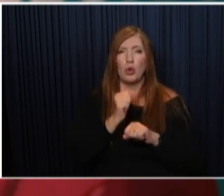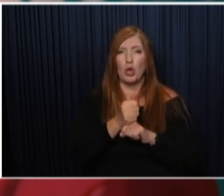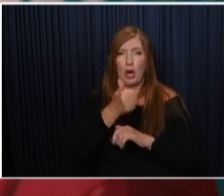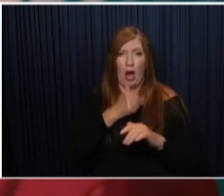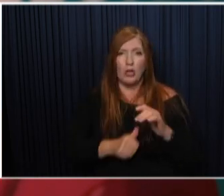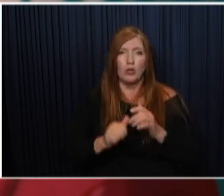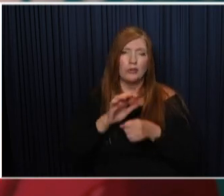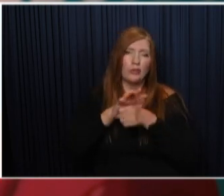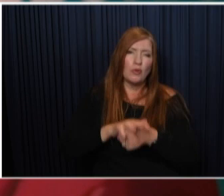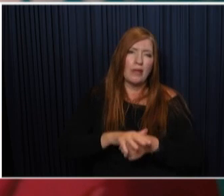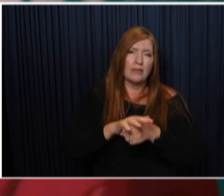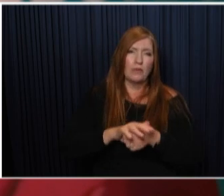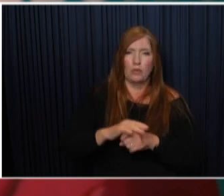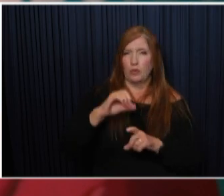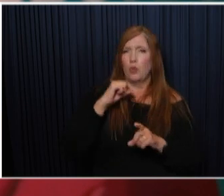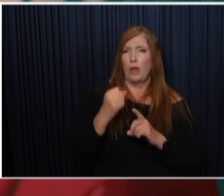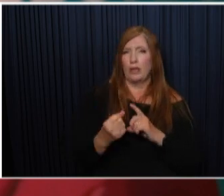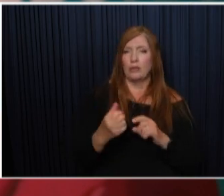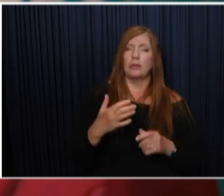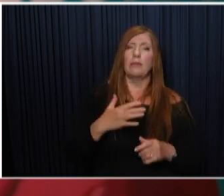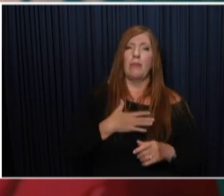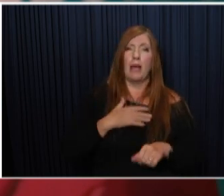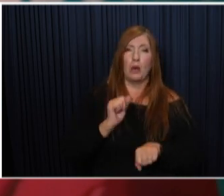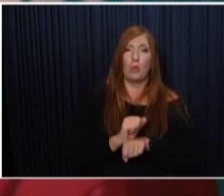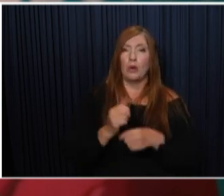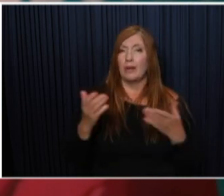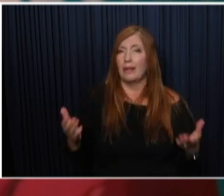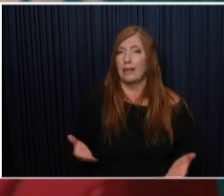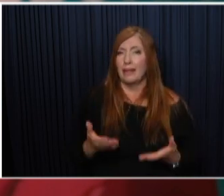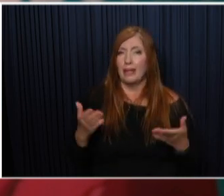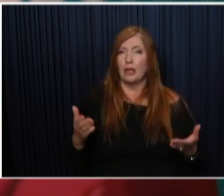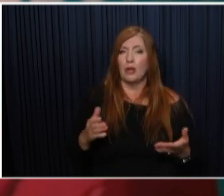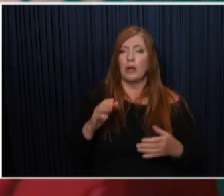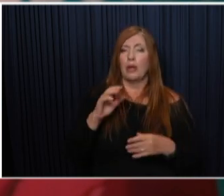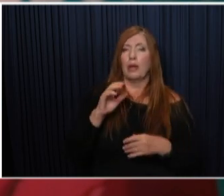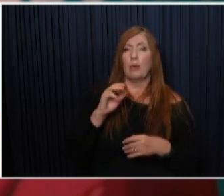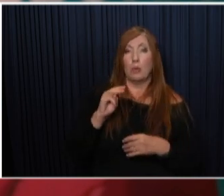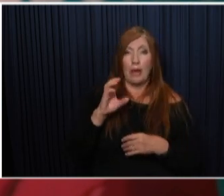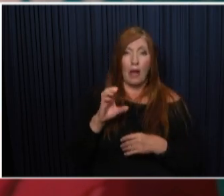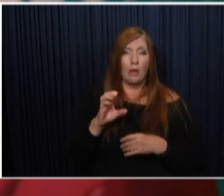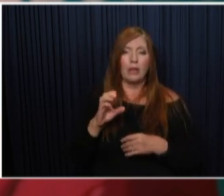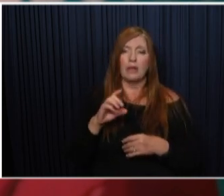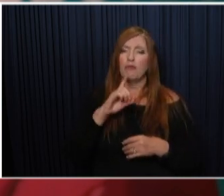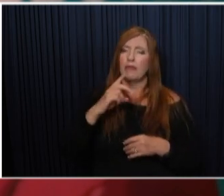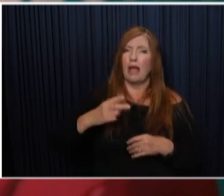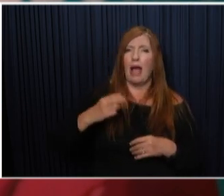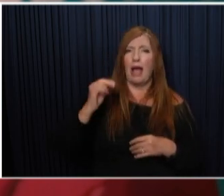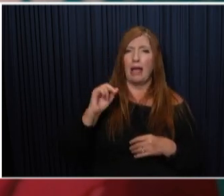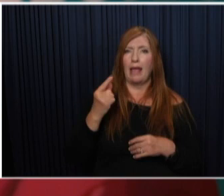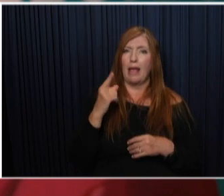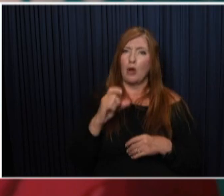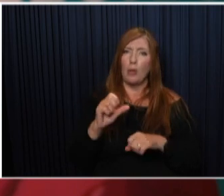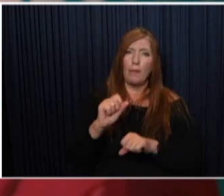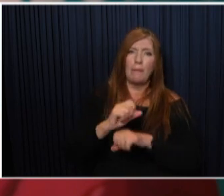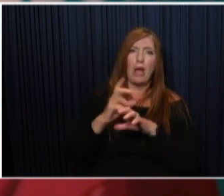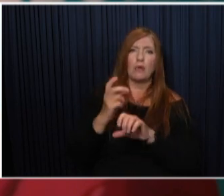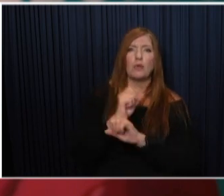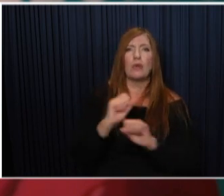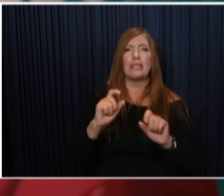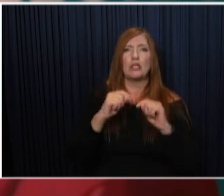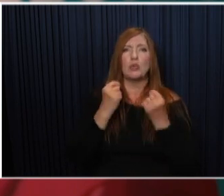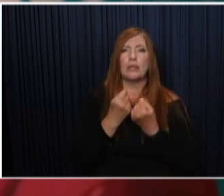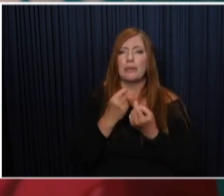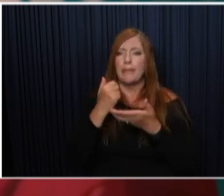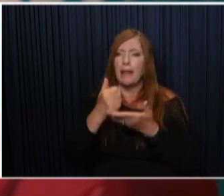situations. My work here in Maricopa County is part of the high-angle mountain rescue team, getting people that